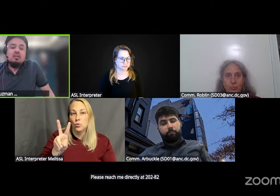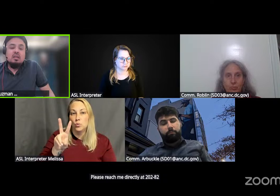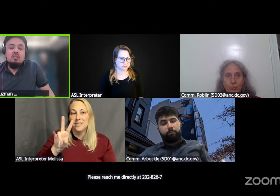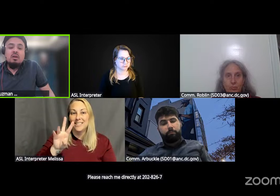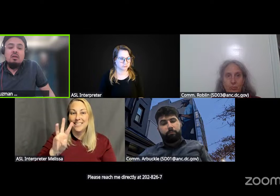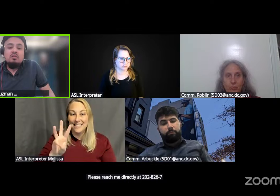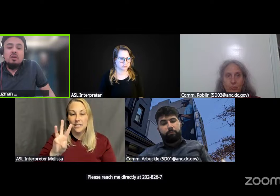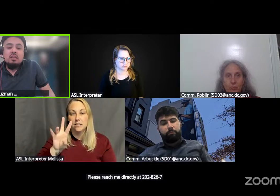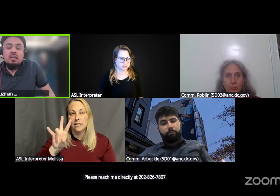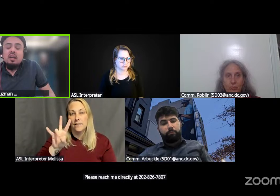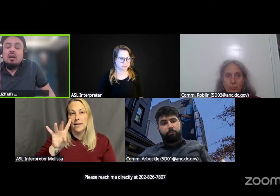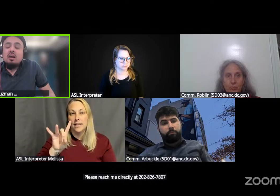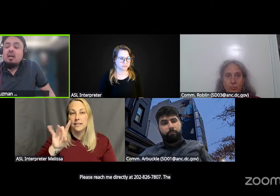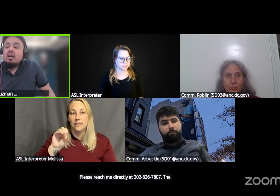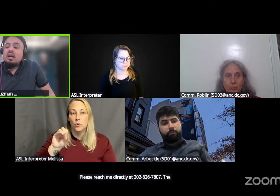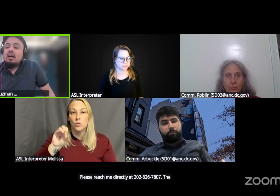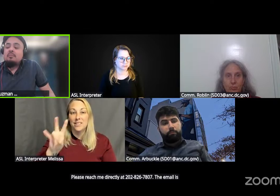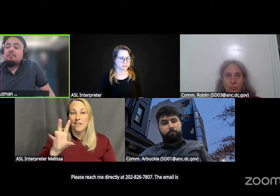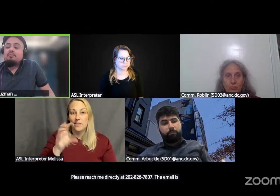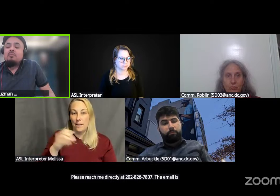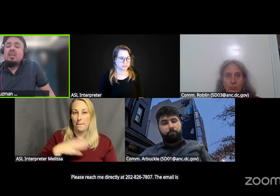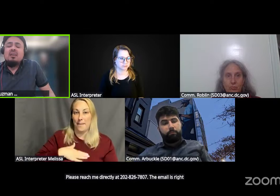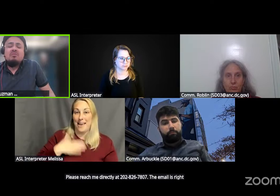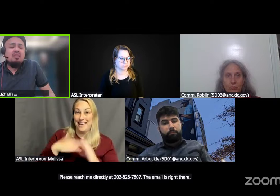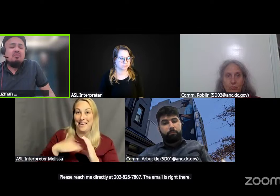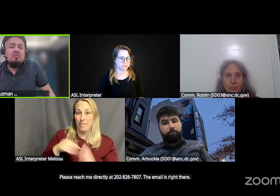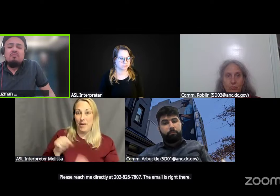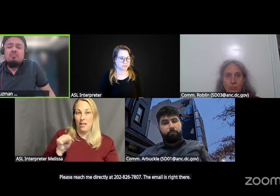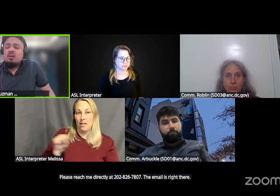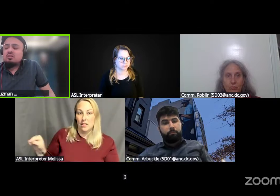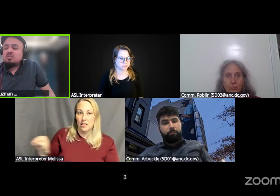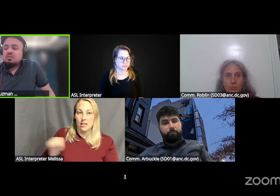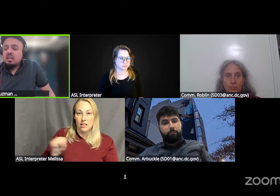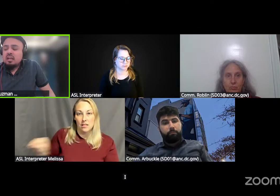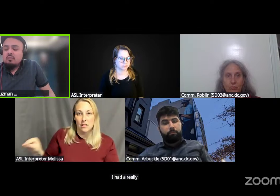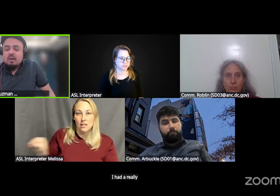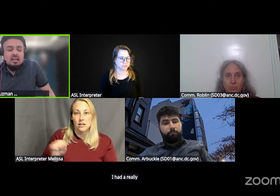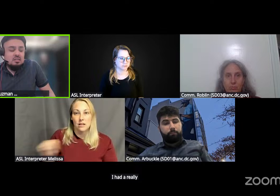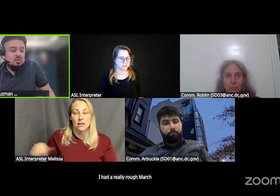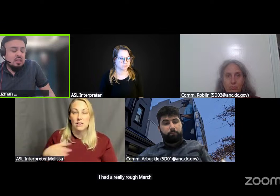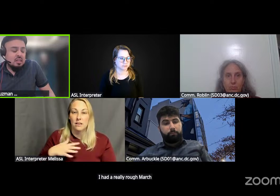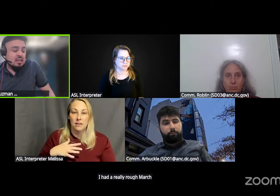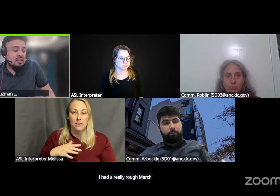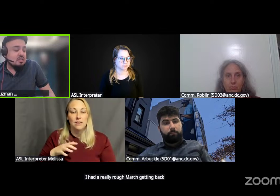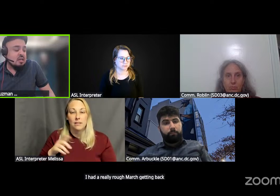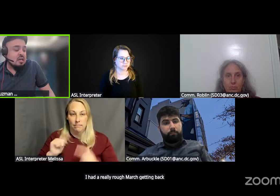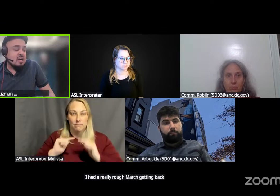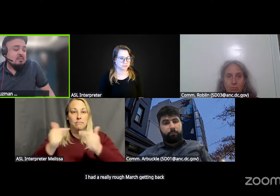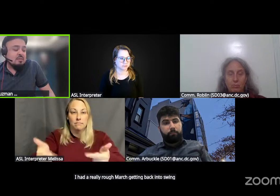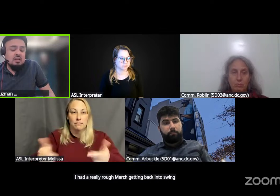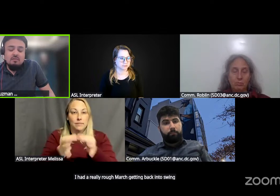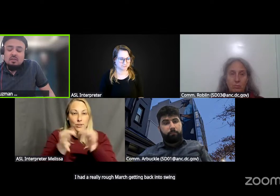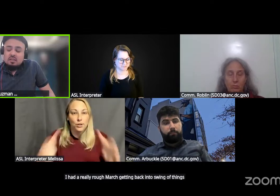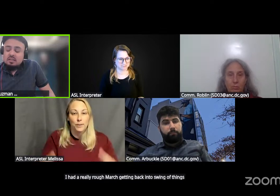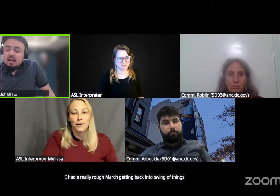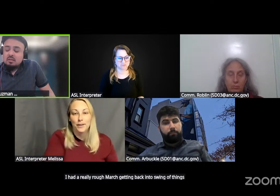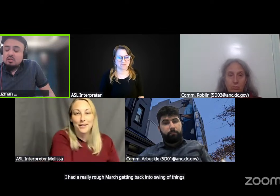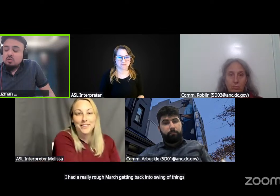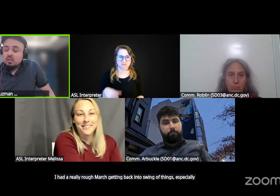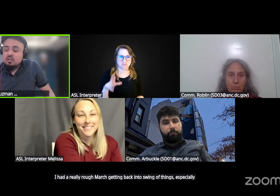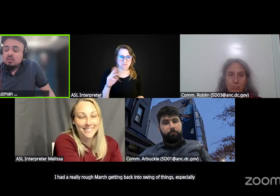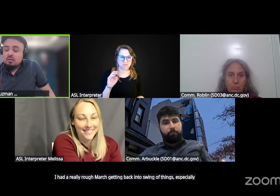202-826-7807. The email is right there. I had a really rough March getting back into swing of things, especially after the